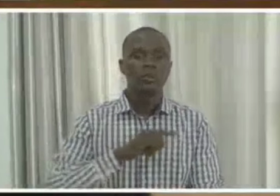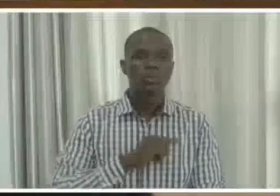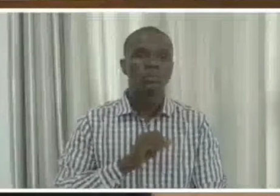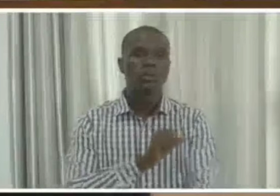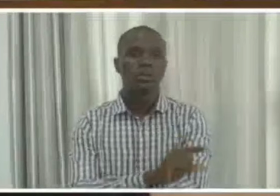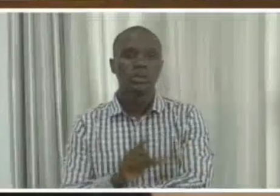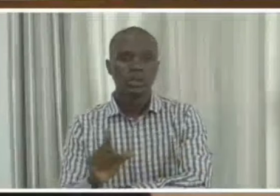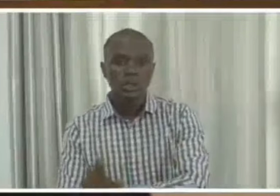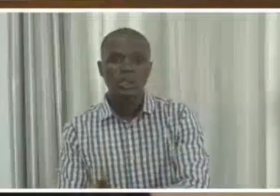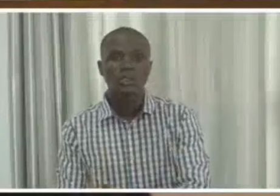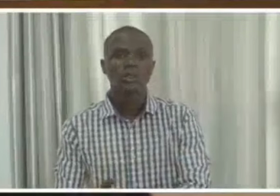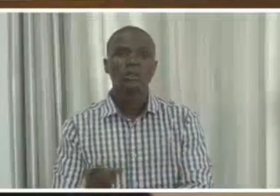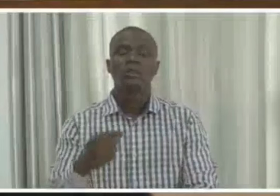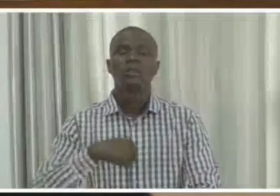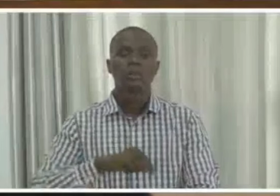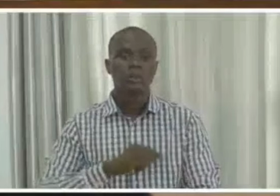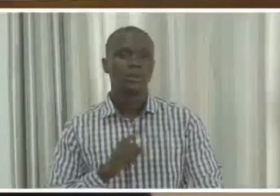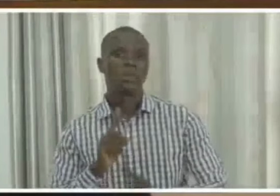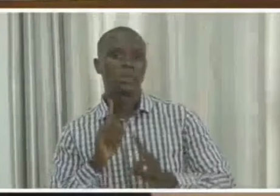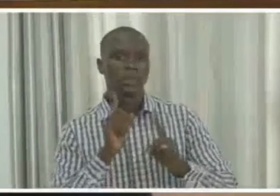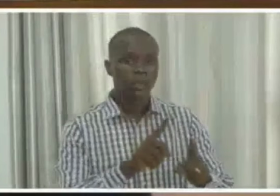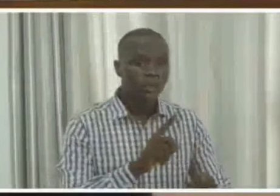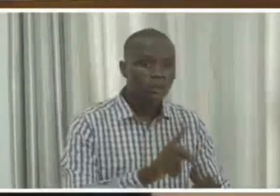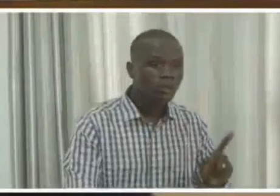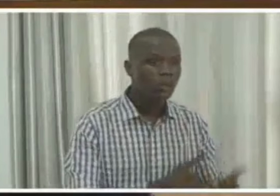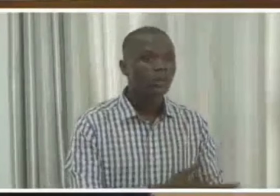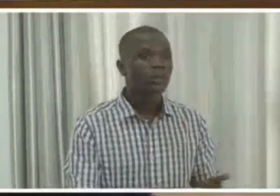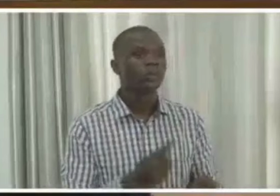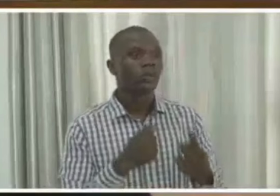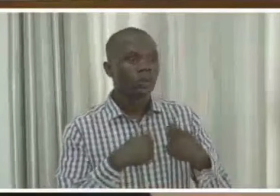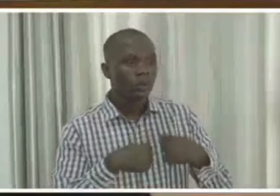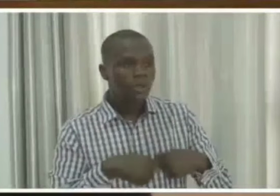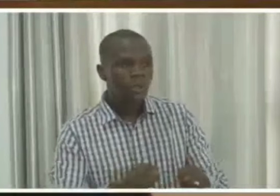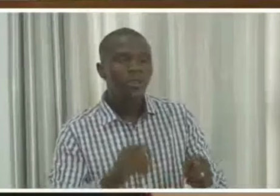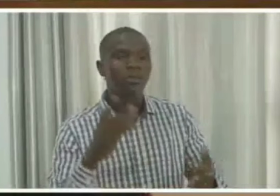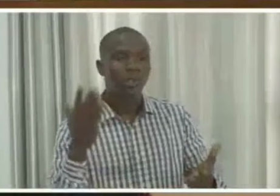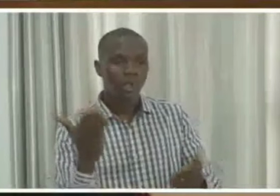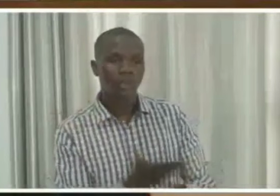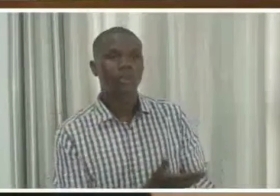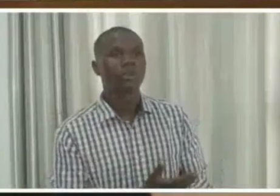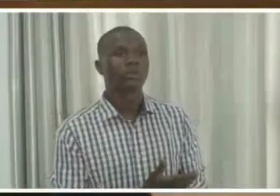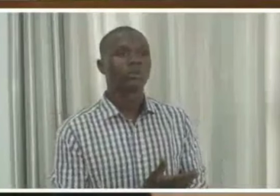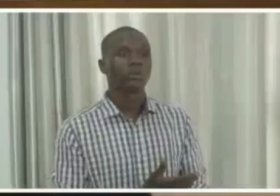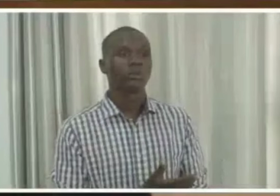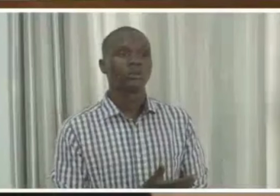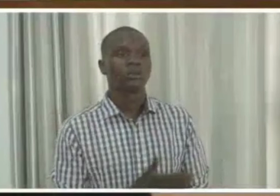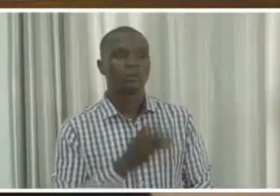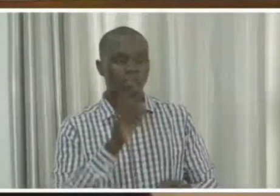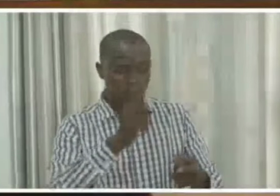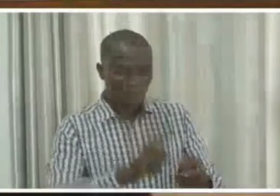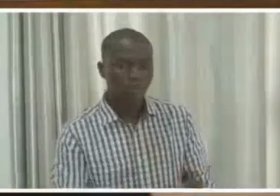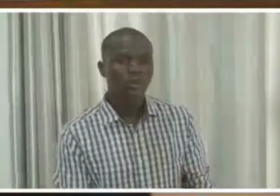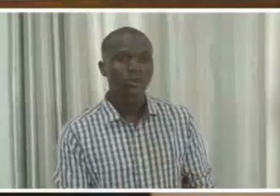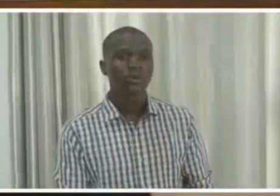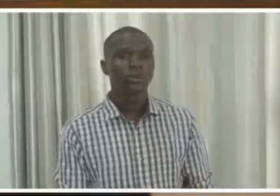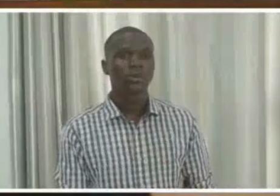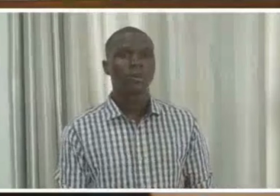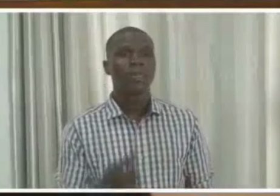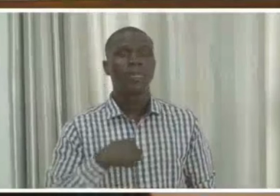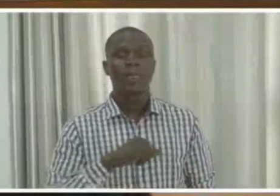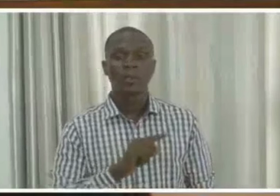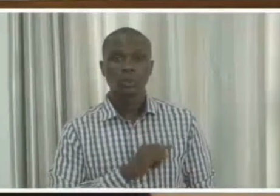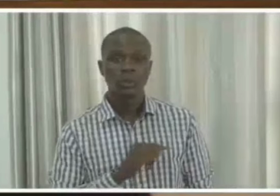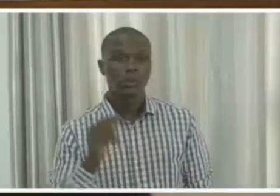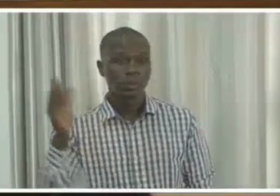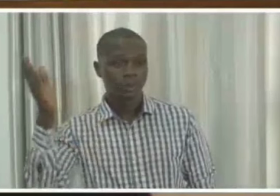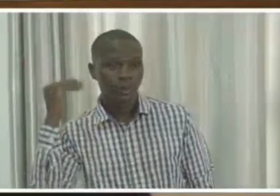on the pollution. At the same time, we don't begin to put on the agenda say we not contribute